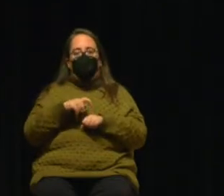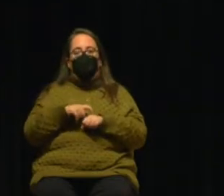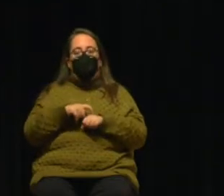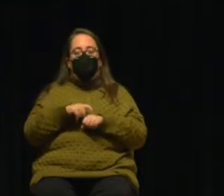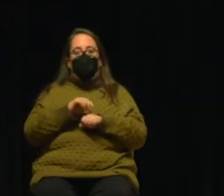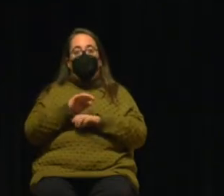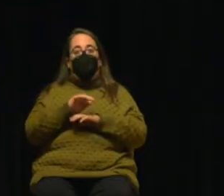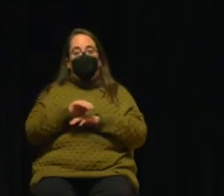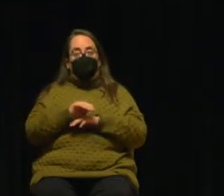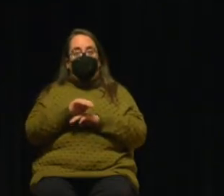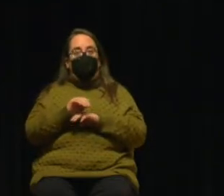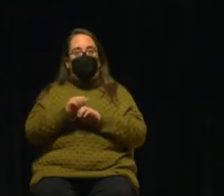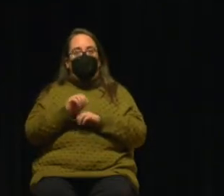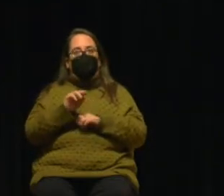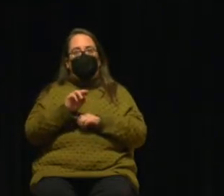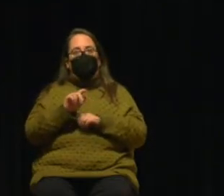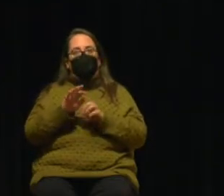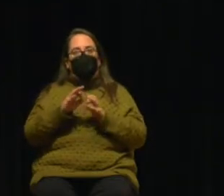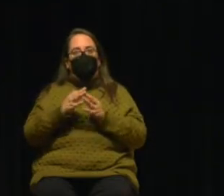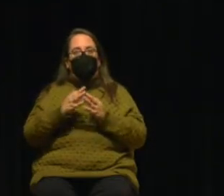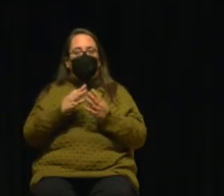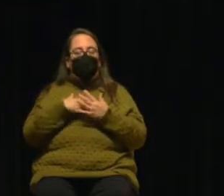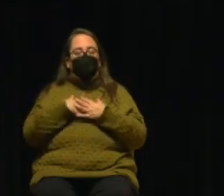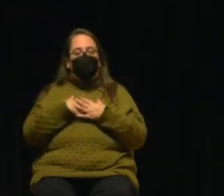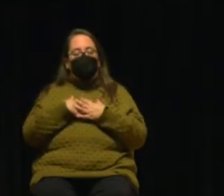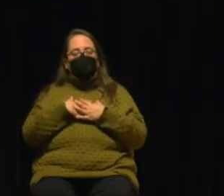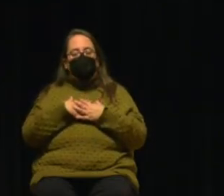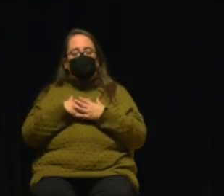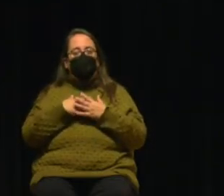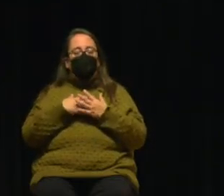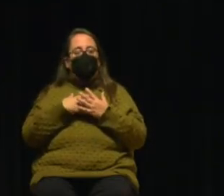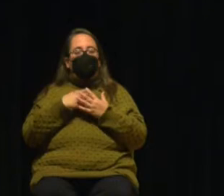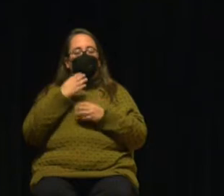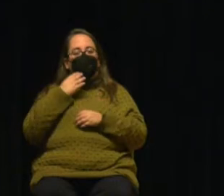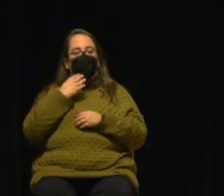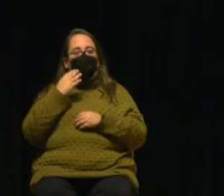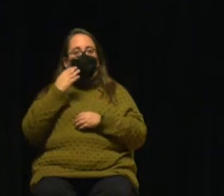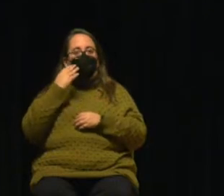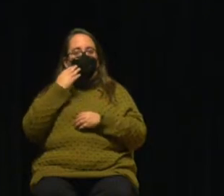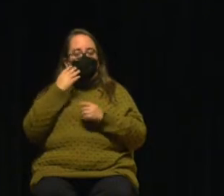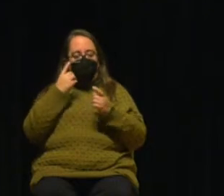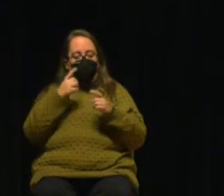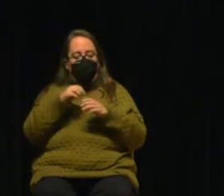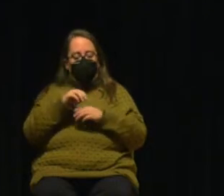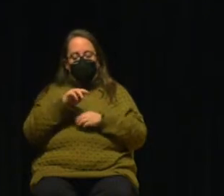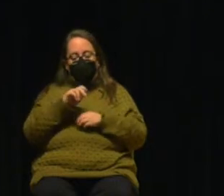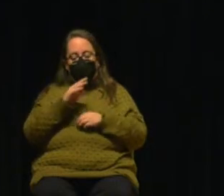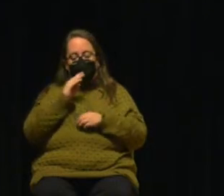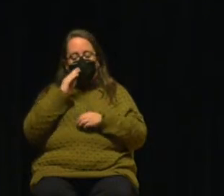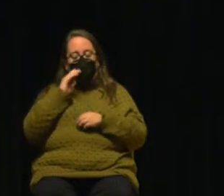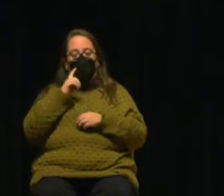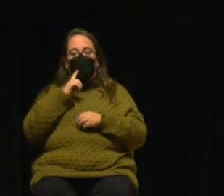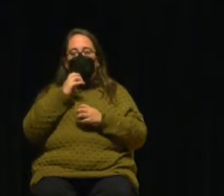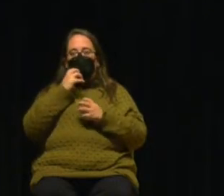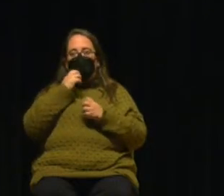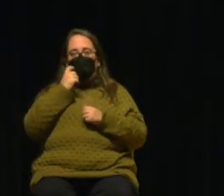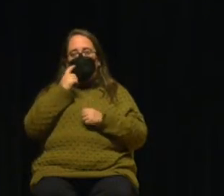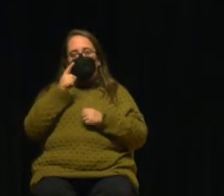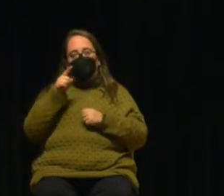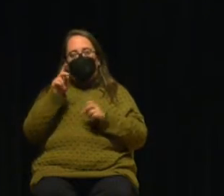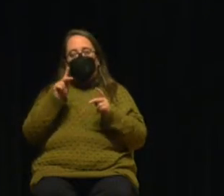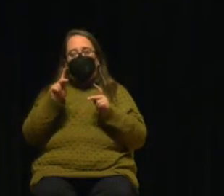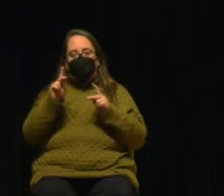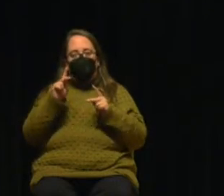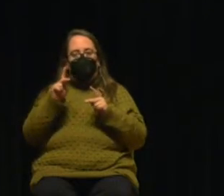with the Still family, this moment of tenderness in this domestic scene of the Still household was really meaningful to these people on